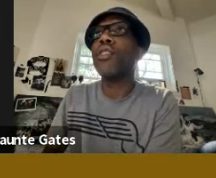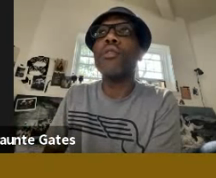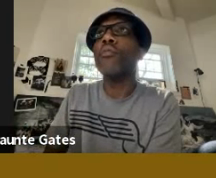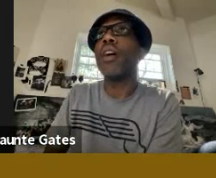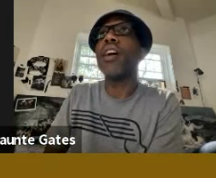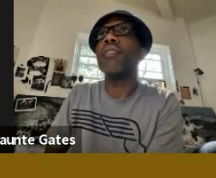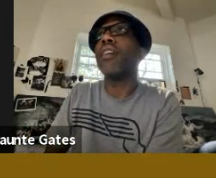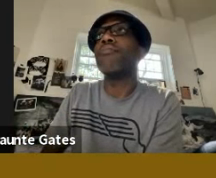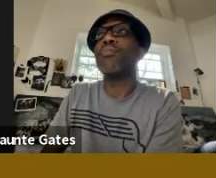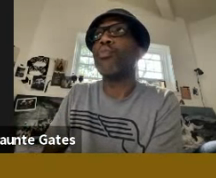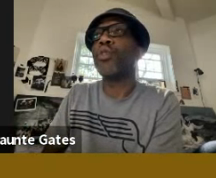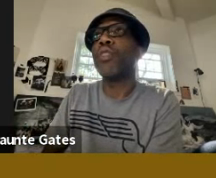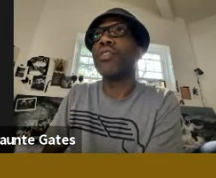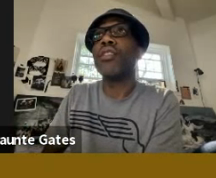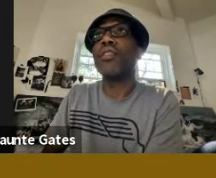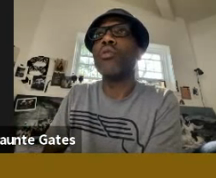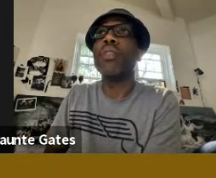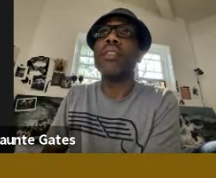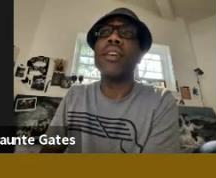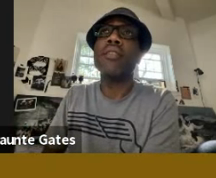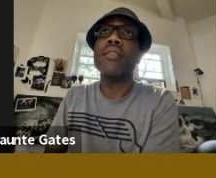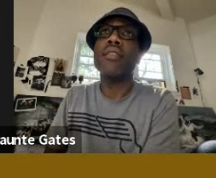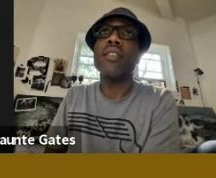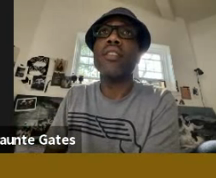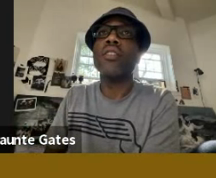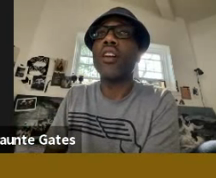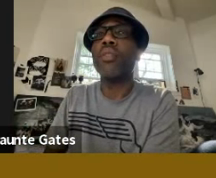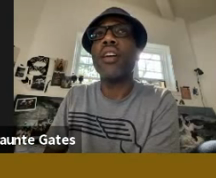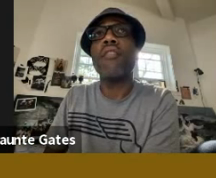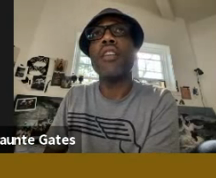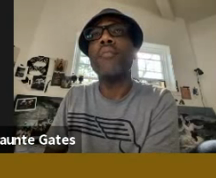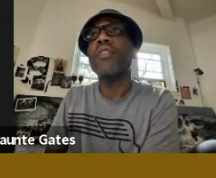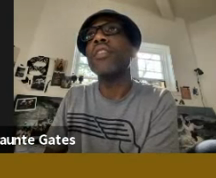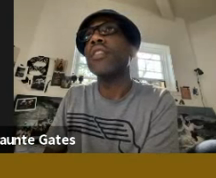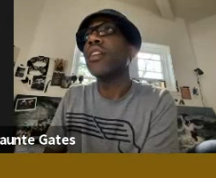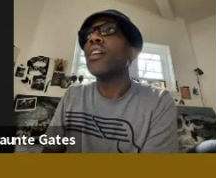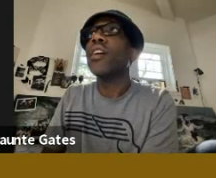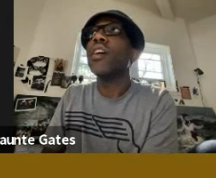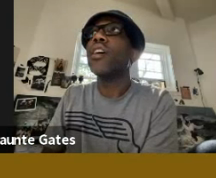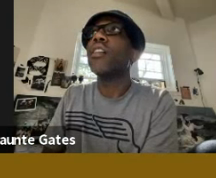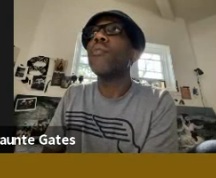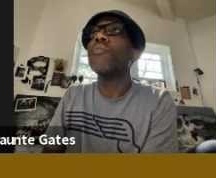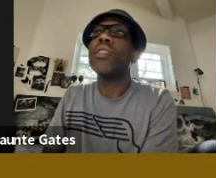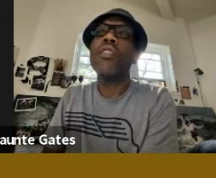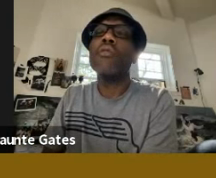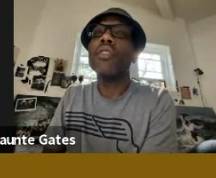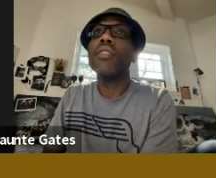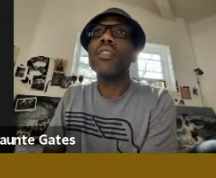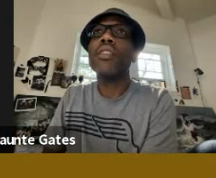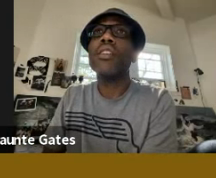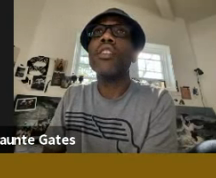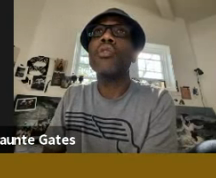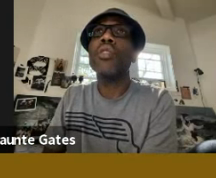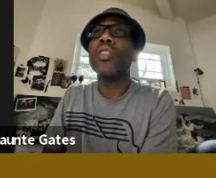started this go-go band that pretty much turned to a big thing in DC. You know, they started playing around the neighborhood, and then all over